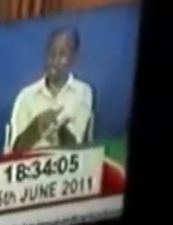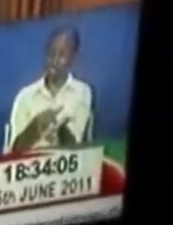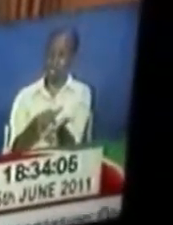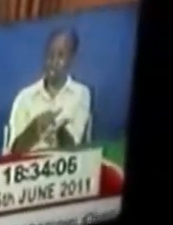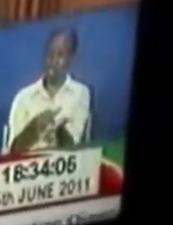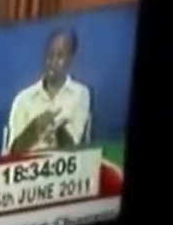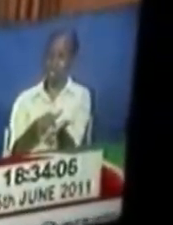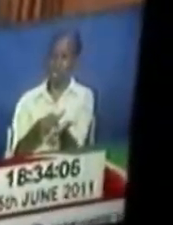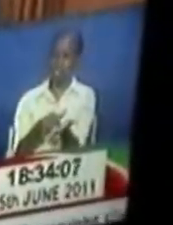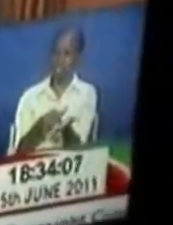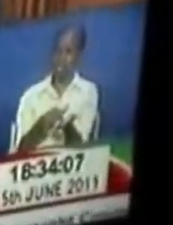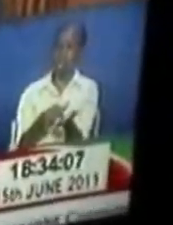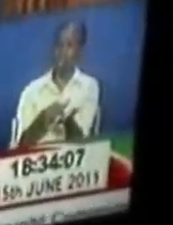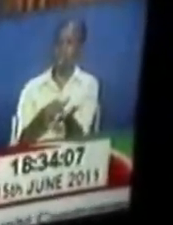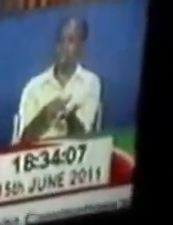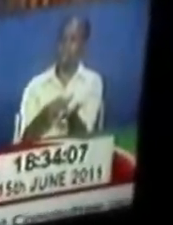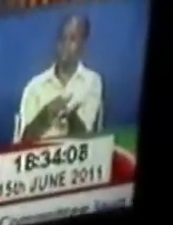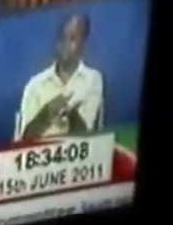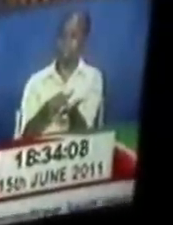persisted indeed